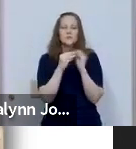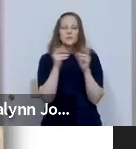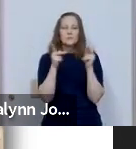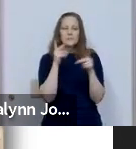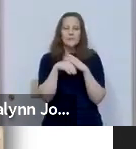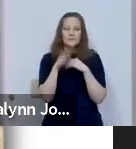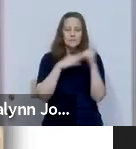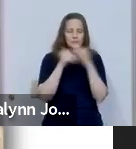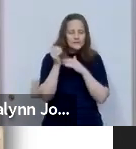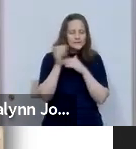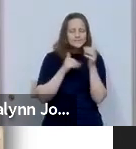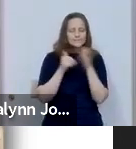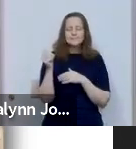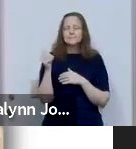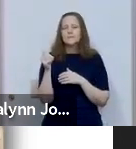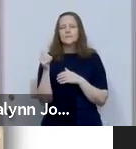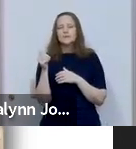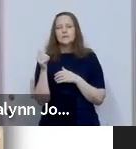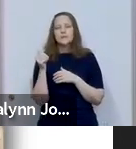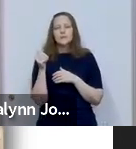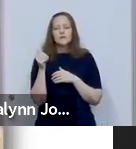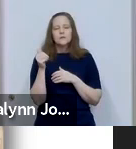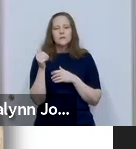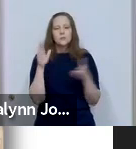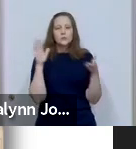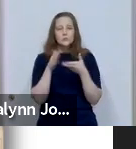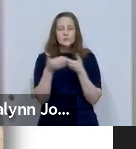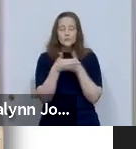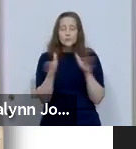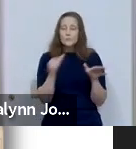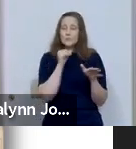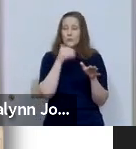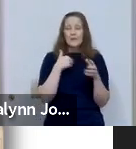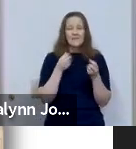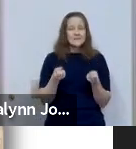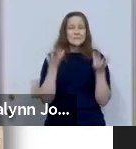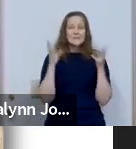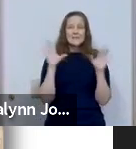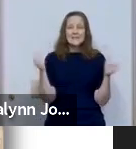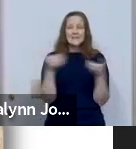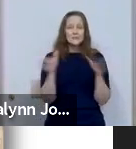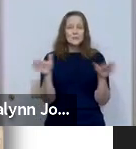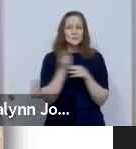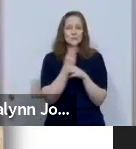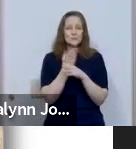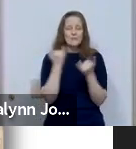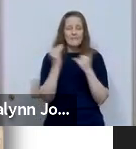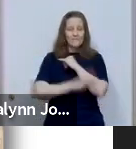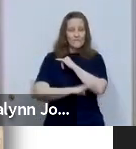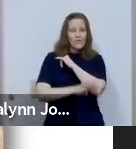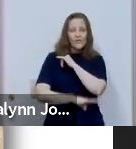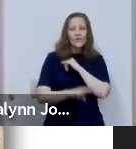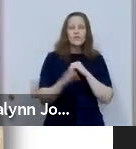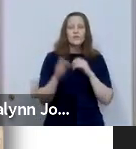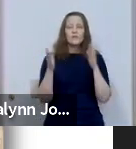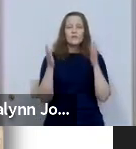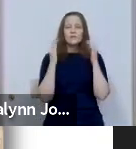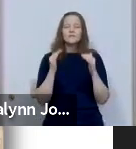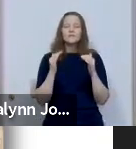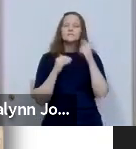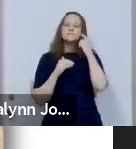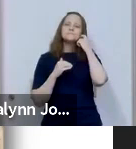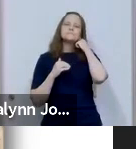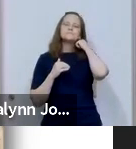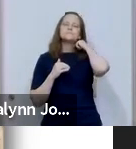are in buildings, for instance, obviously reducing rooms. We won't have as many classrooms in use this fall. And I'll talk more